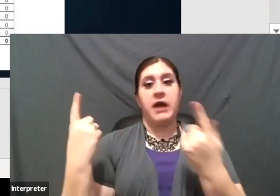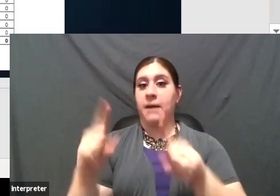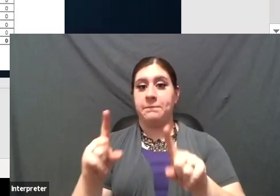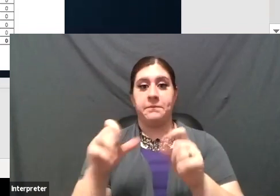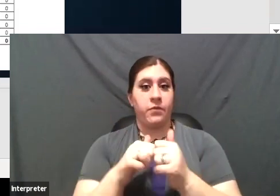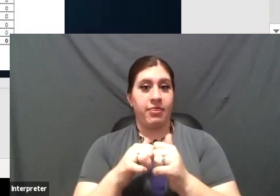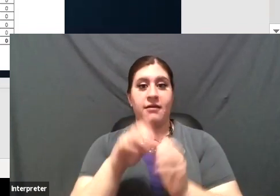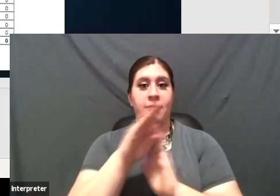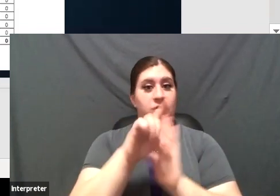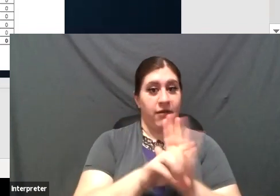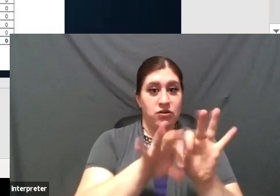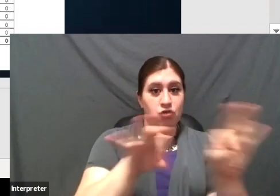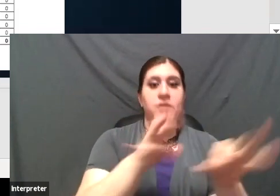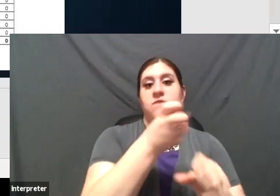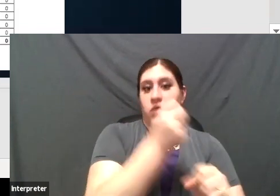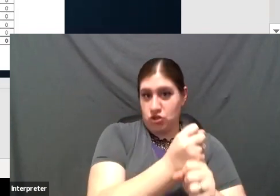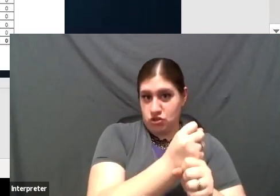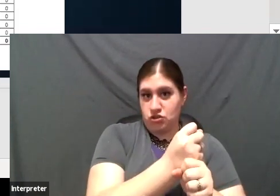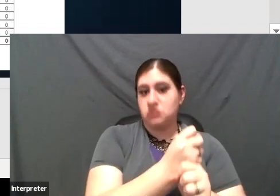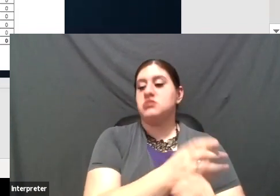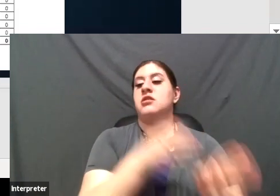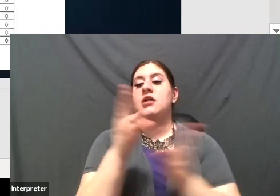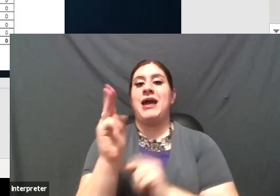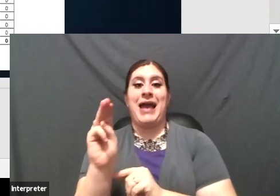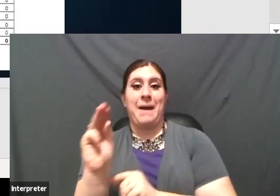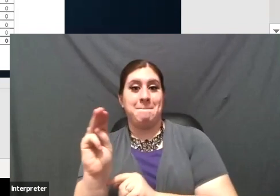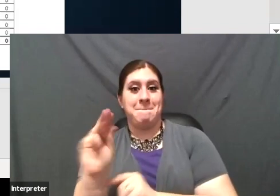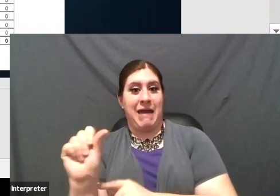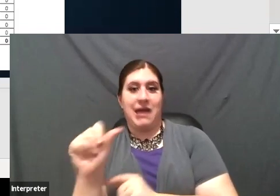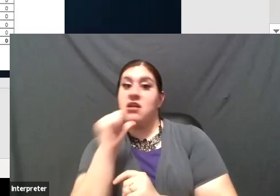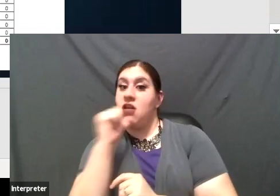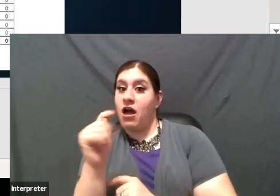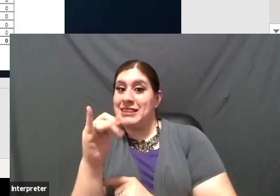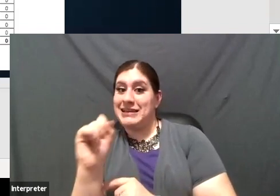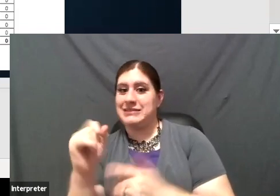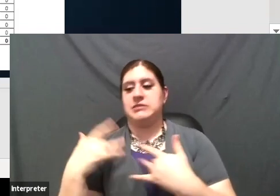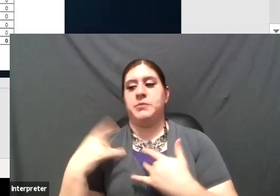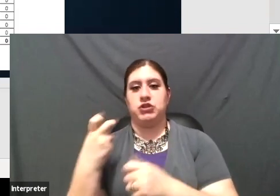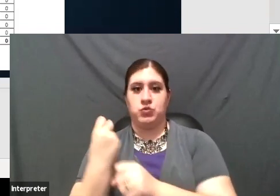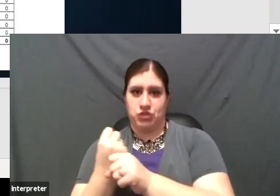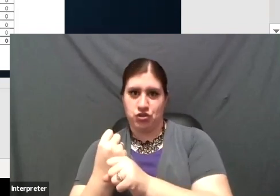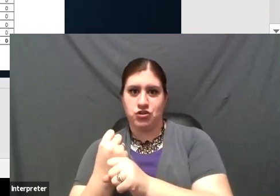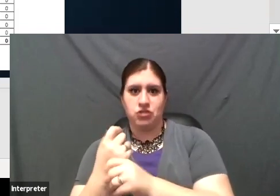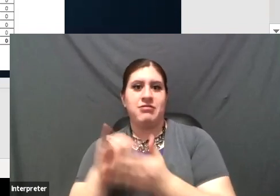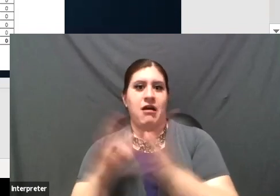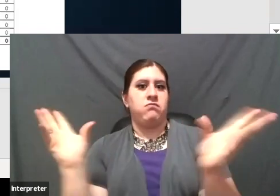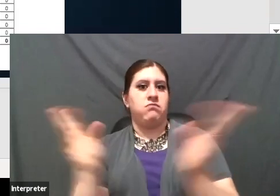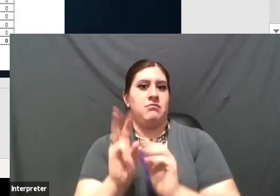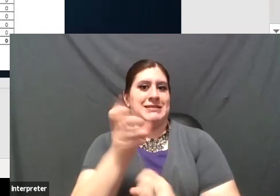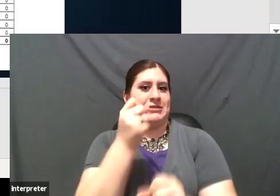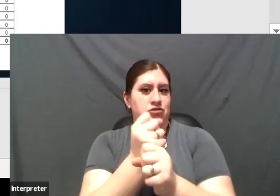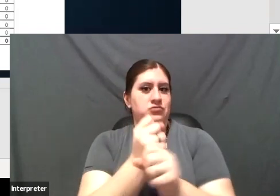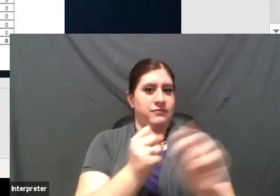a undergrad degree is 4 years. A master's non-thesis degree is usually 2 years. So it would take you 6 years to get all